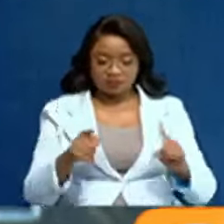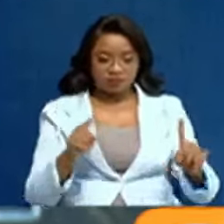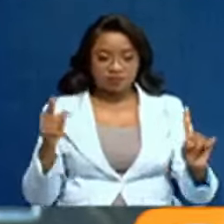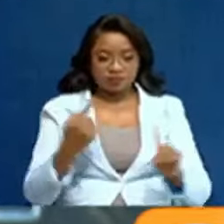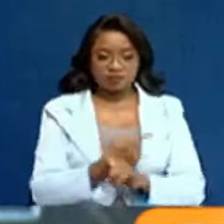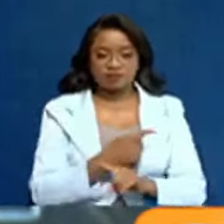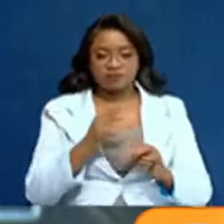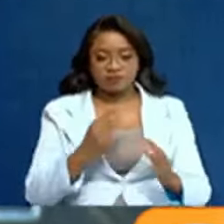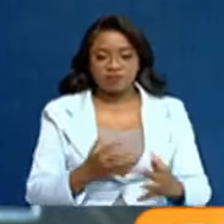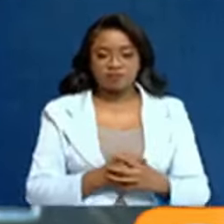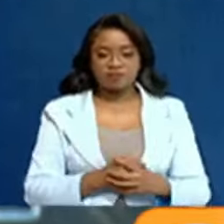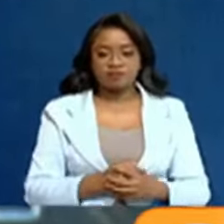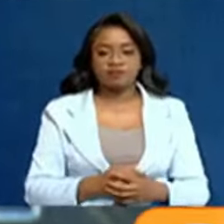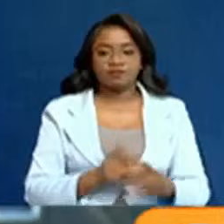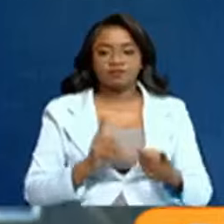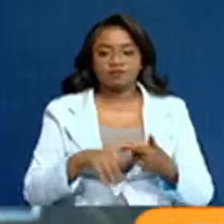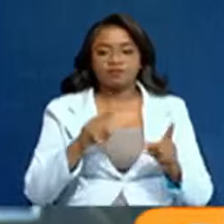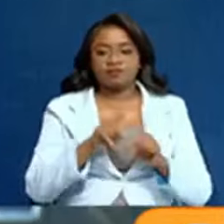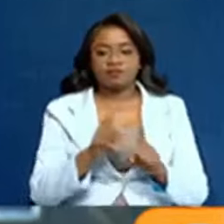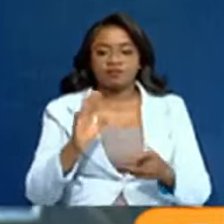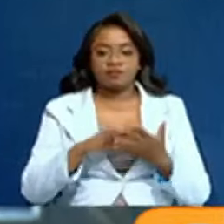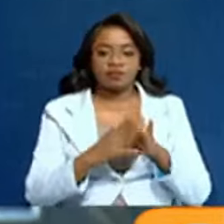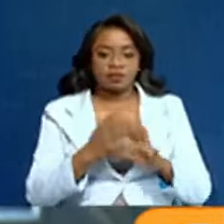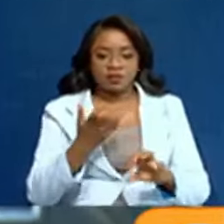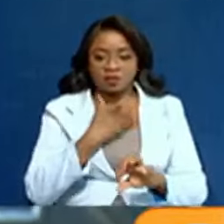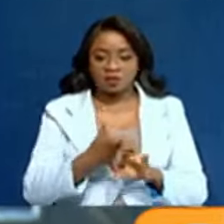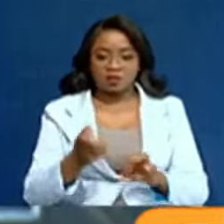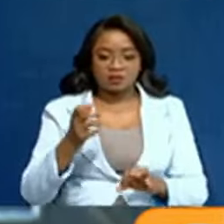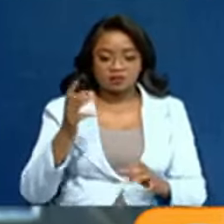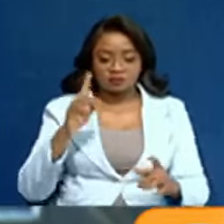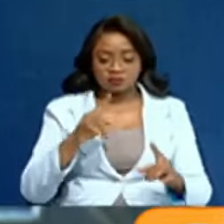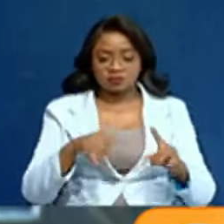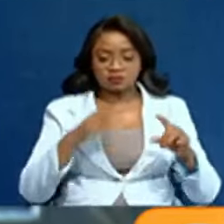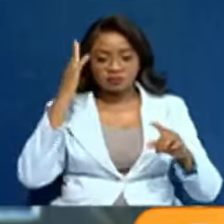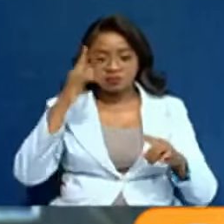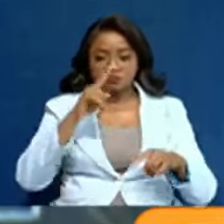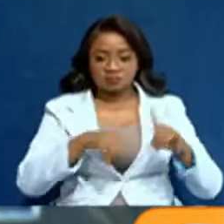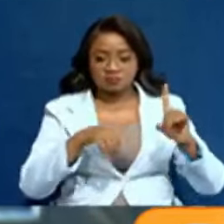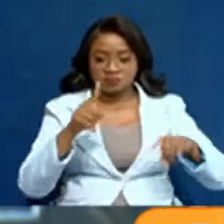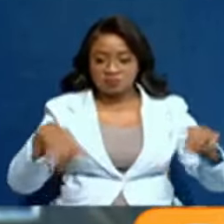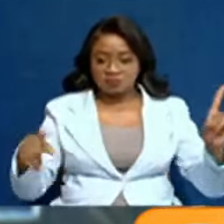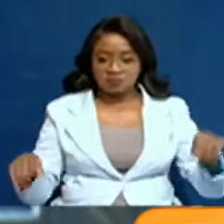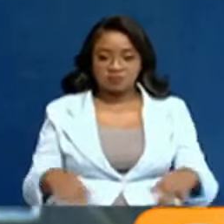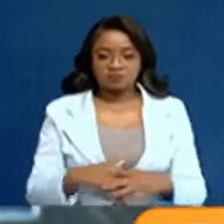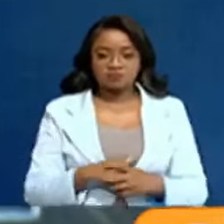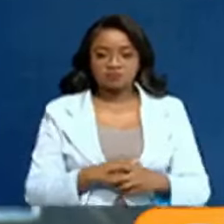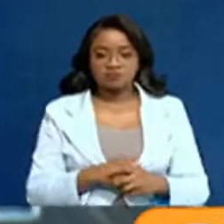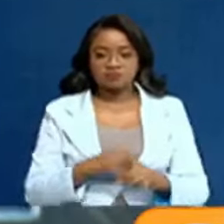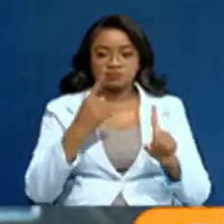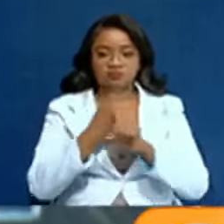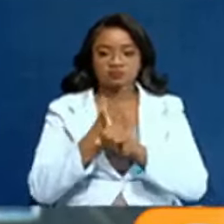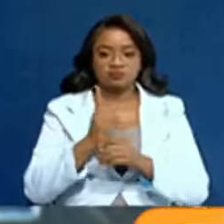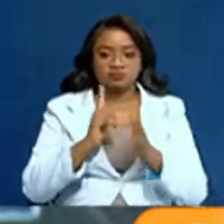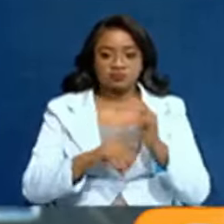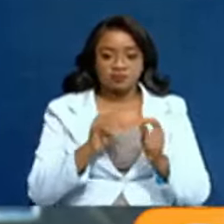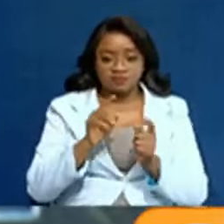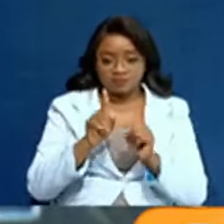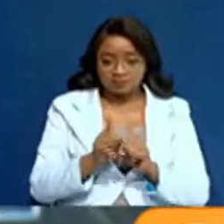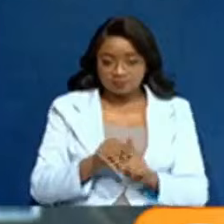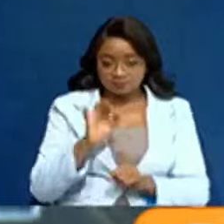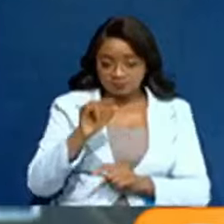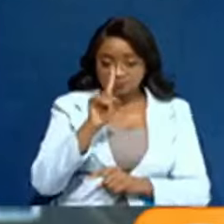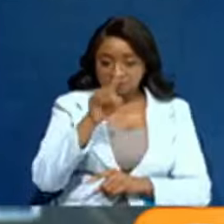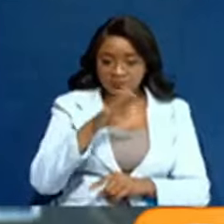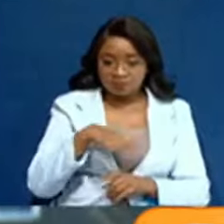becomes very difficult to differentiate the tariff or taxes. And that is usually one of the areas where when we